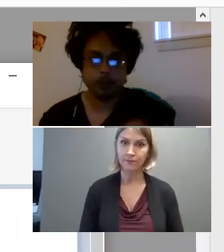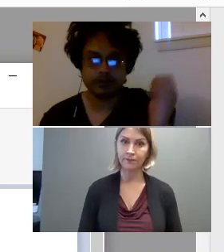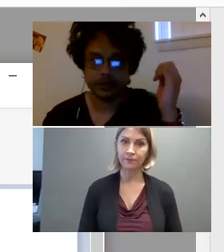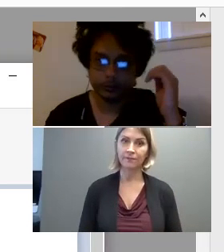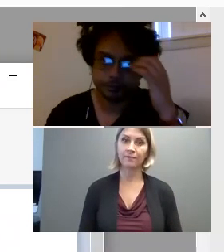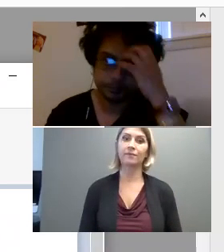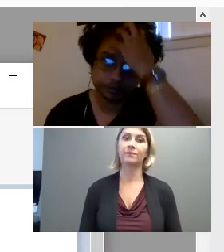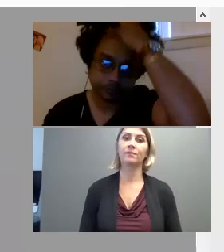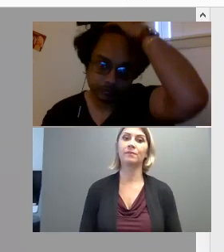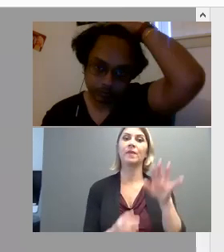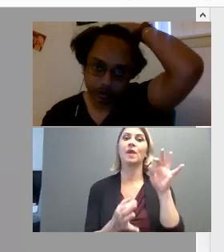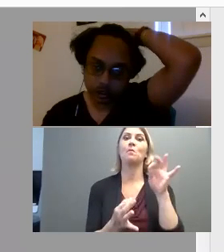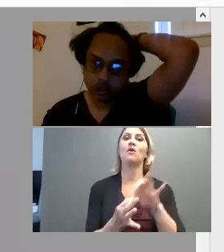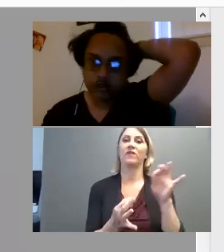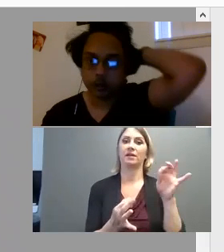Perfect.